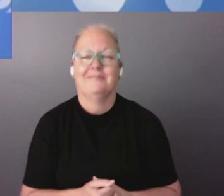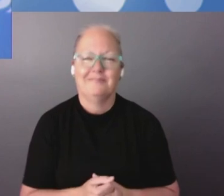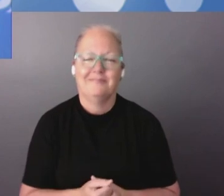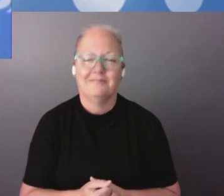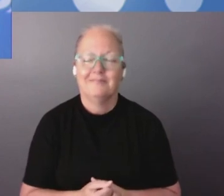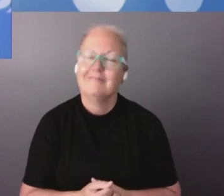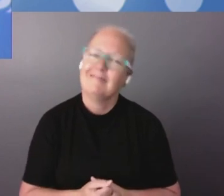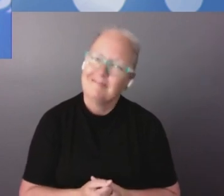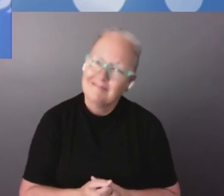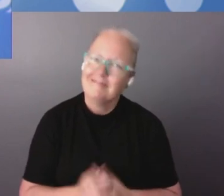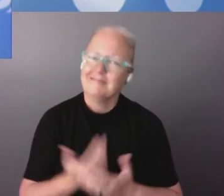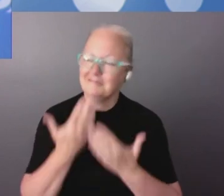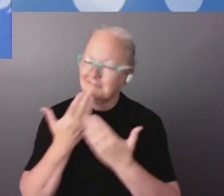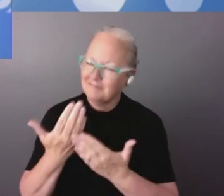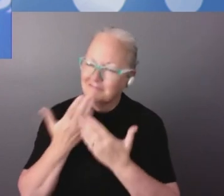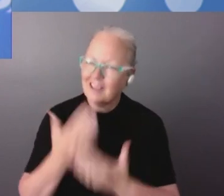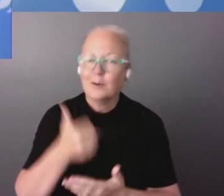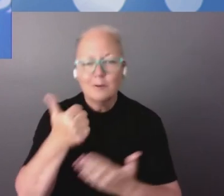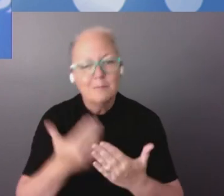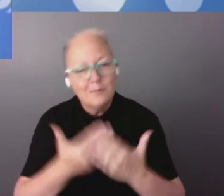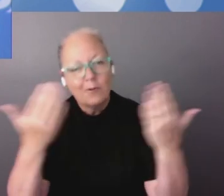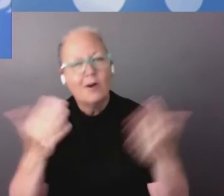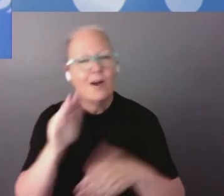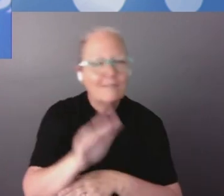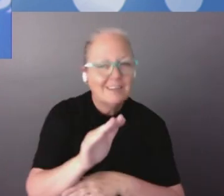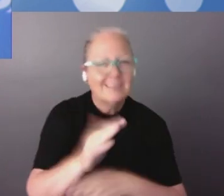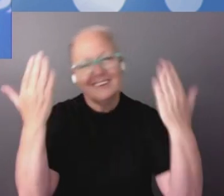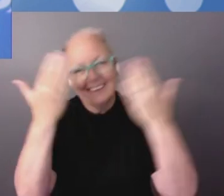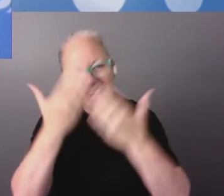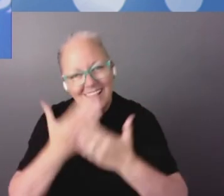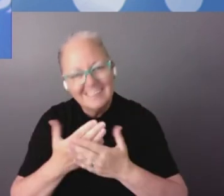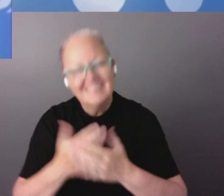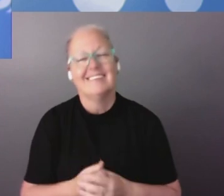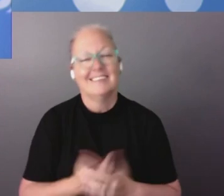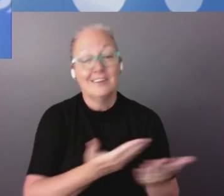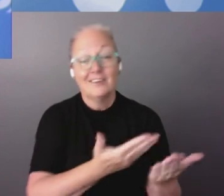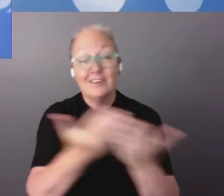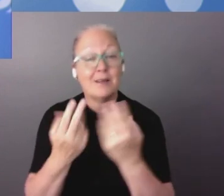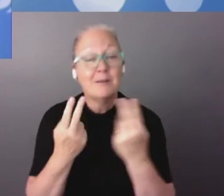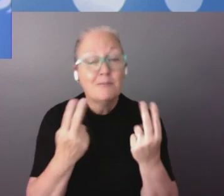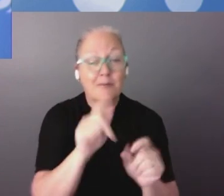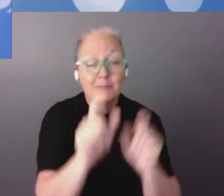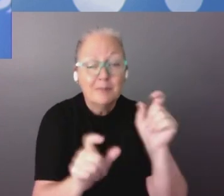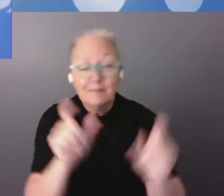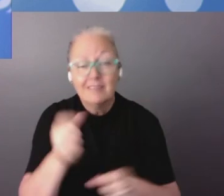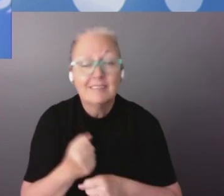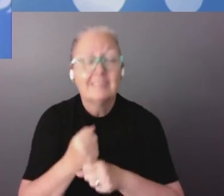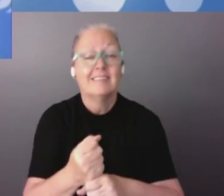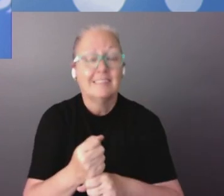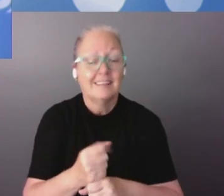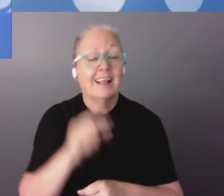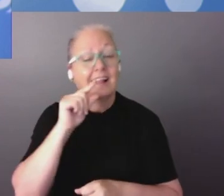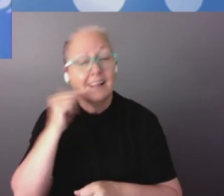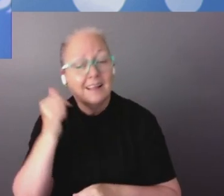Thank you so much. Good morning, good afternoon, good evening, excellencies, ladies and gentlemen. It gives me